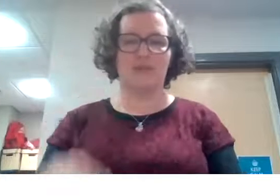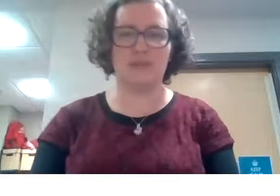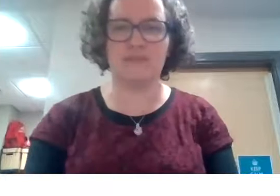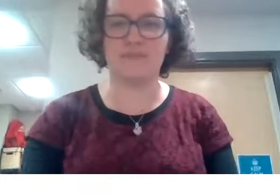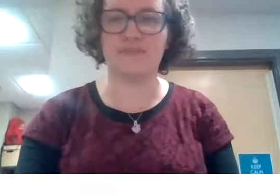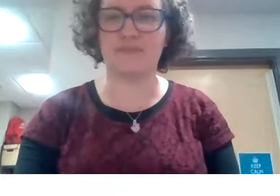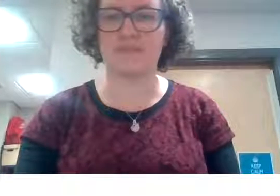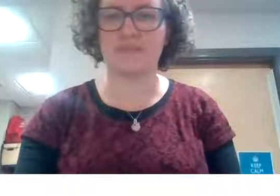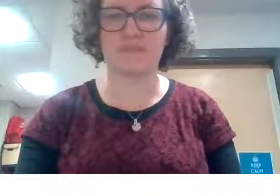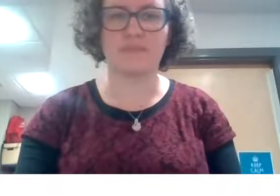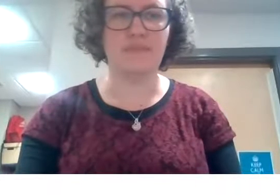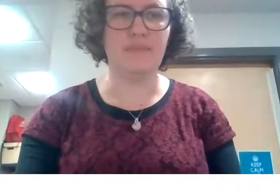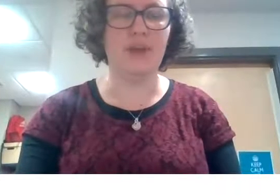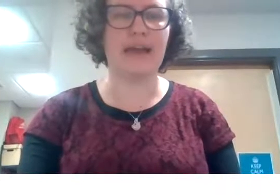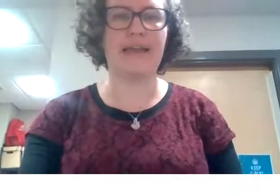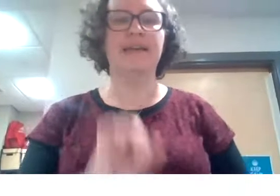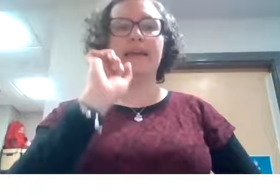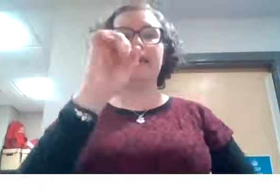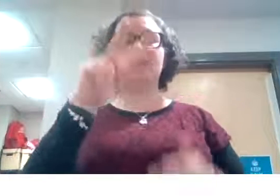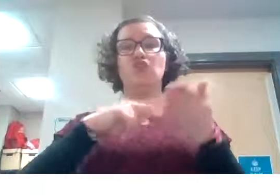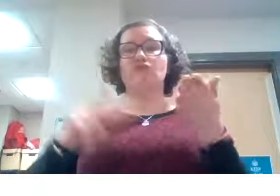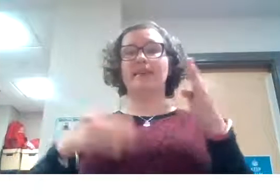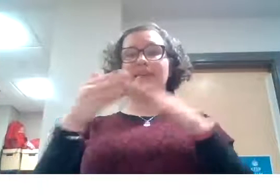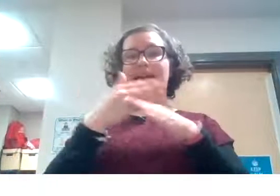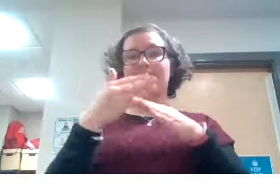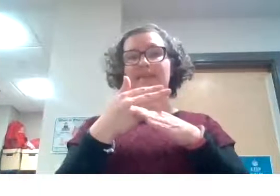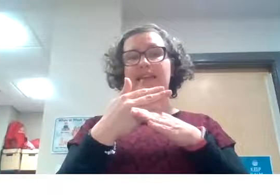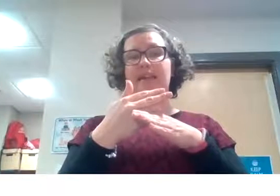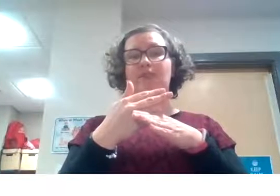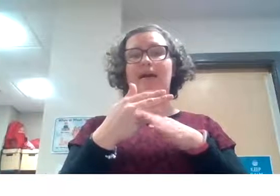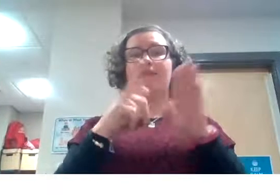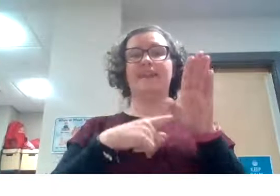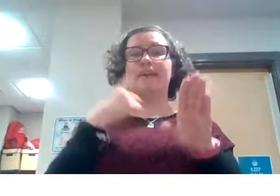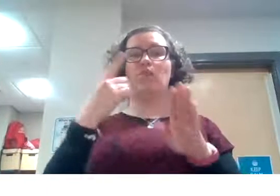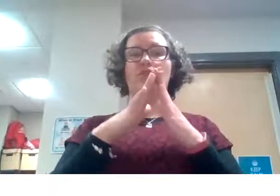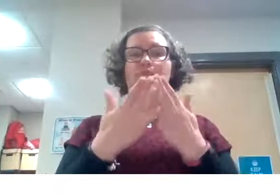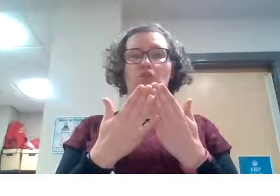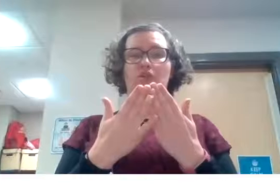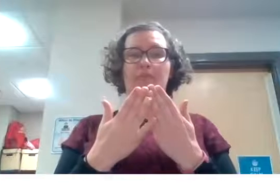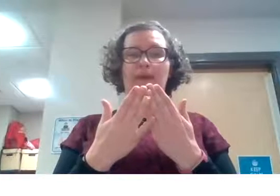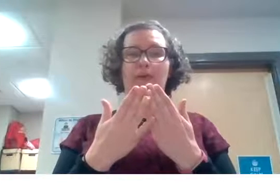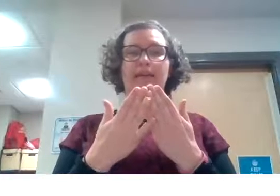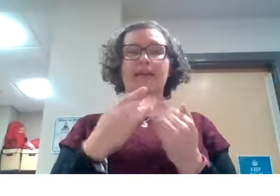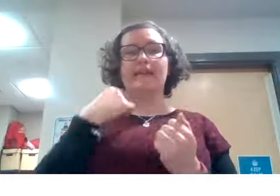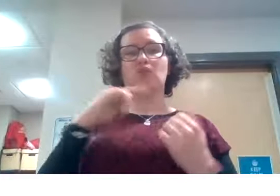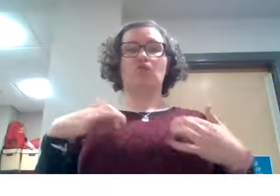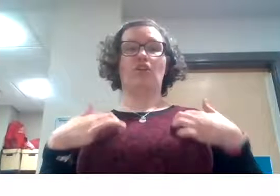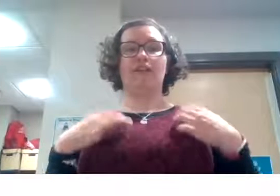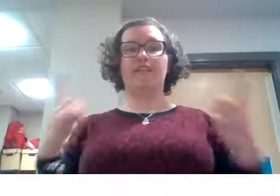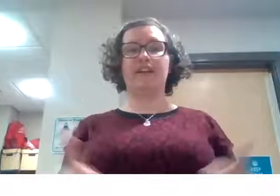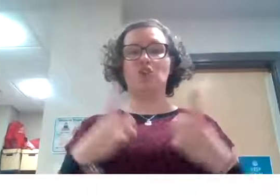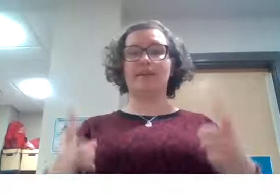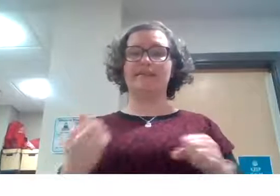the sounds. Okay, here is your reading activity if you have the Year 1 book. Okay, it's